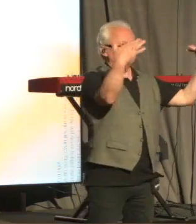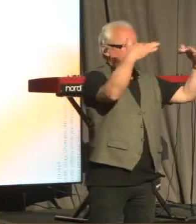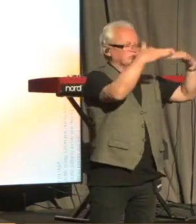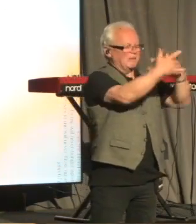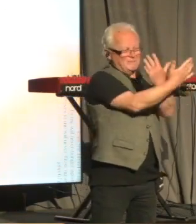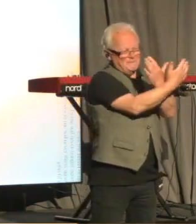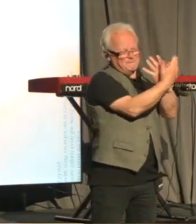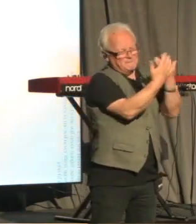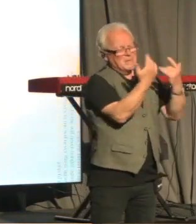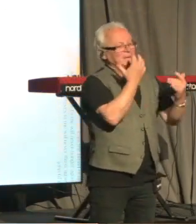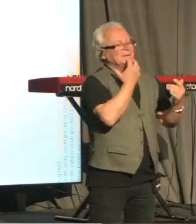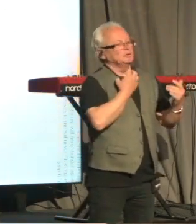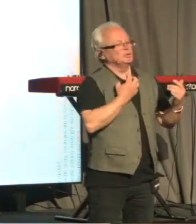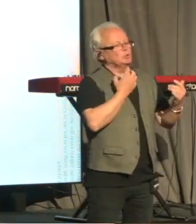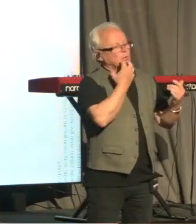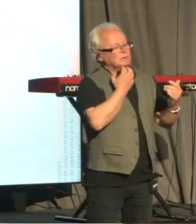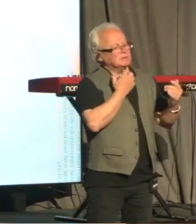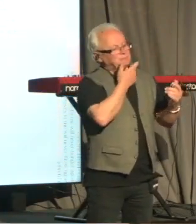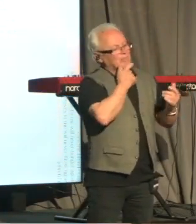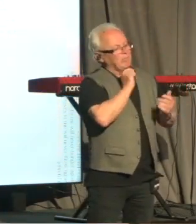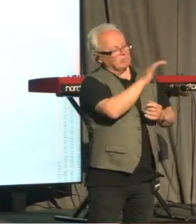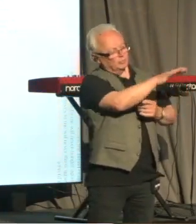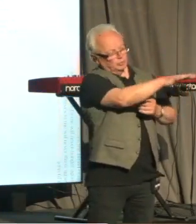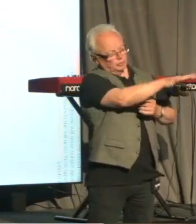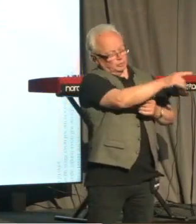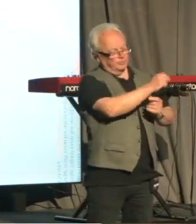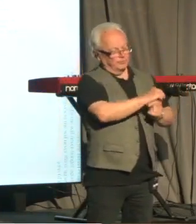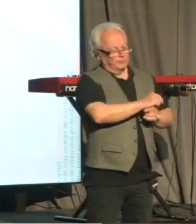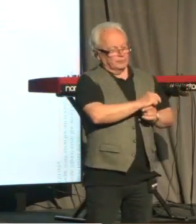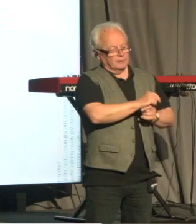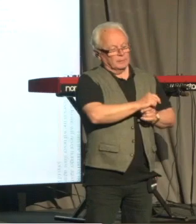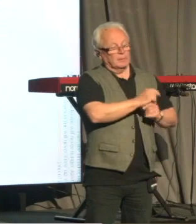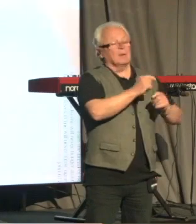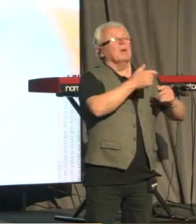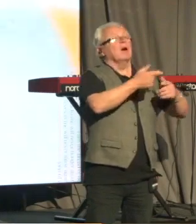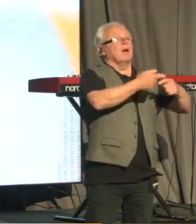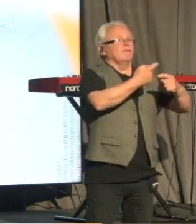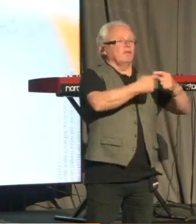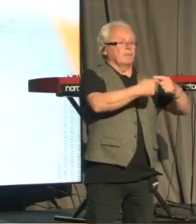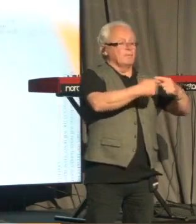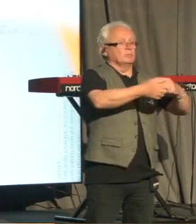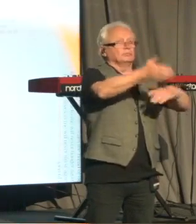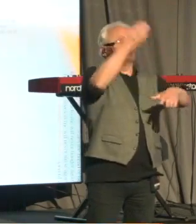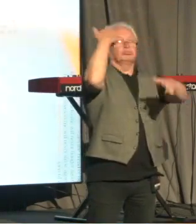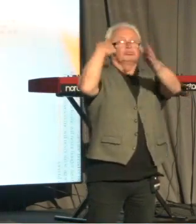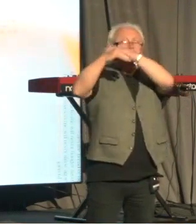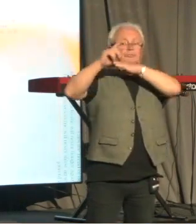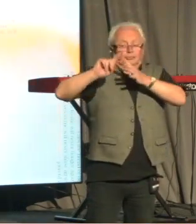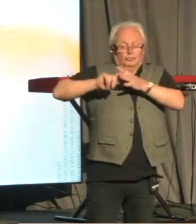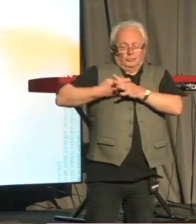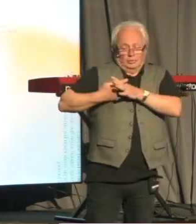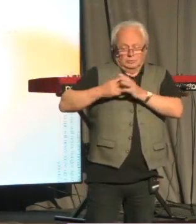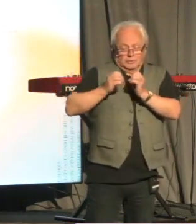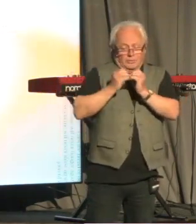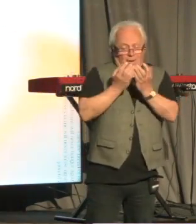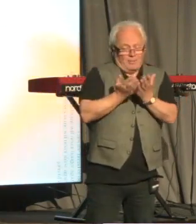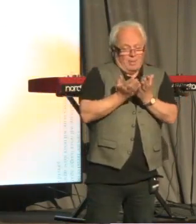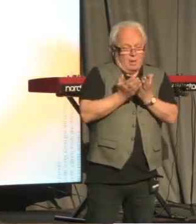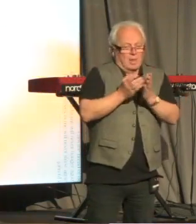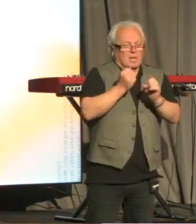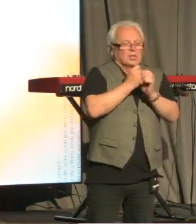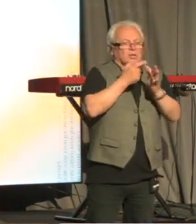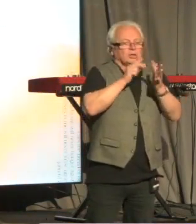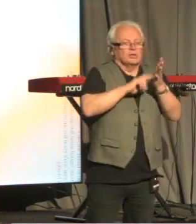people. And ever since, way back in the book of Genesis, when Adam and Eve brought this